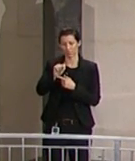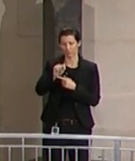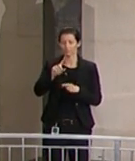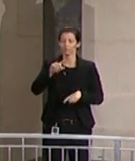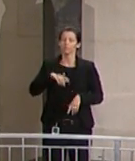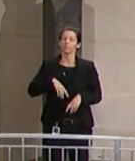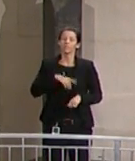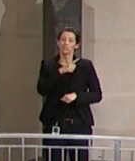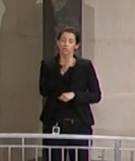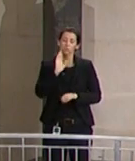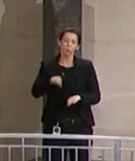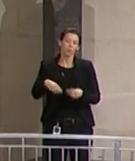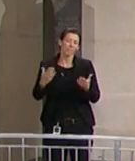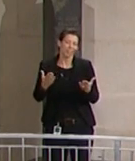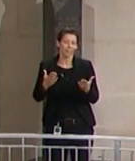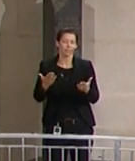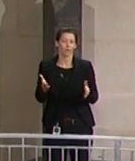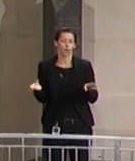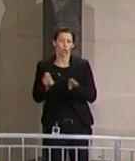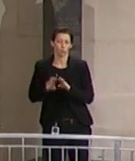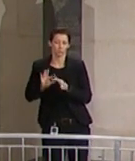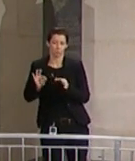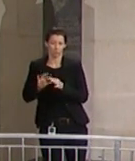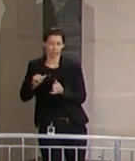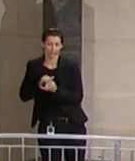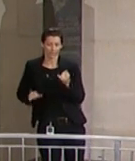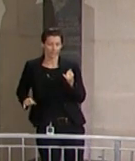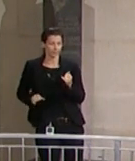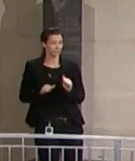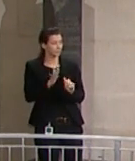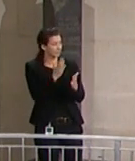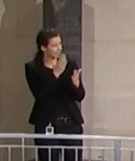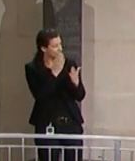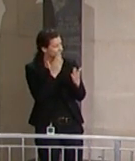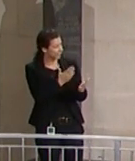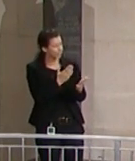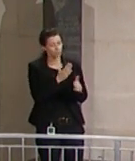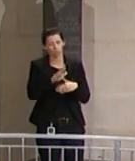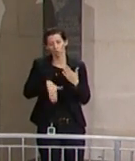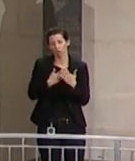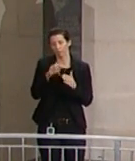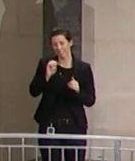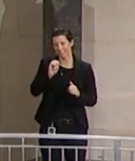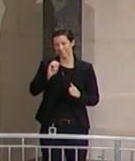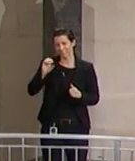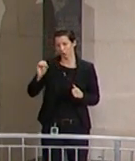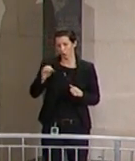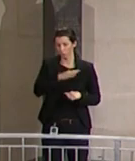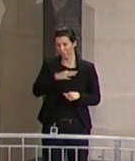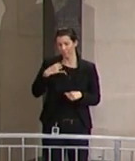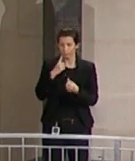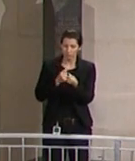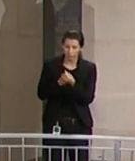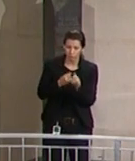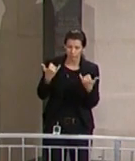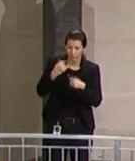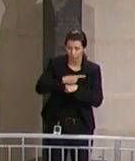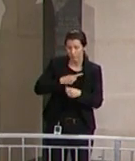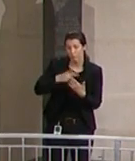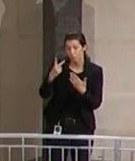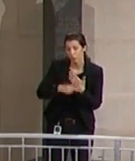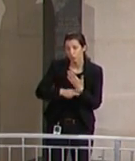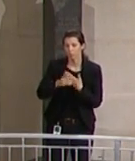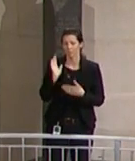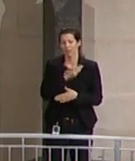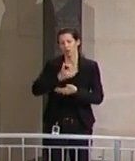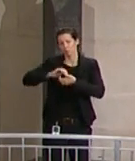who will provide the program's closing remarks. Thank you, Grenette, and the rest of the EEO staff for the sponsorship of today's program and the strong